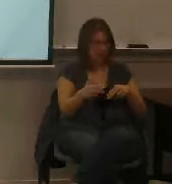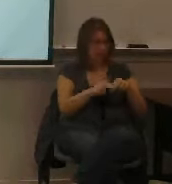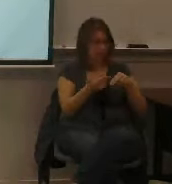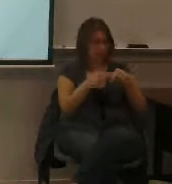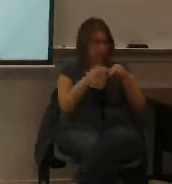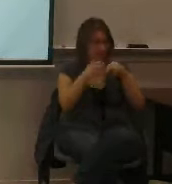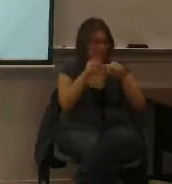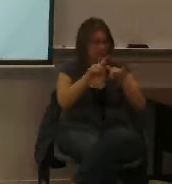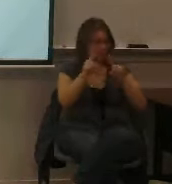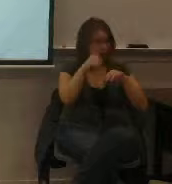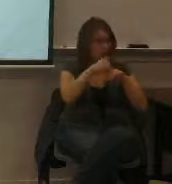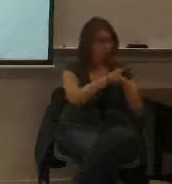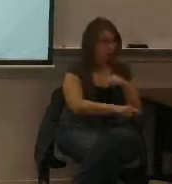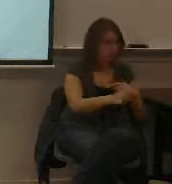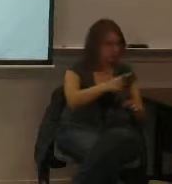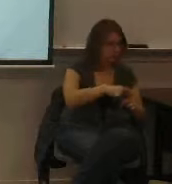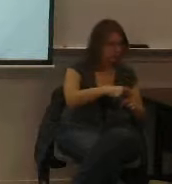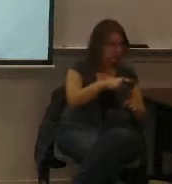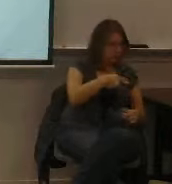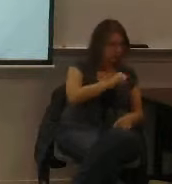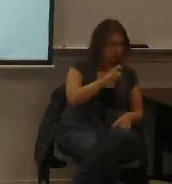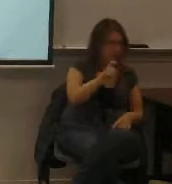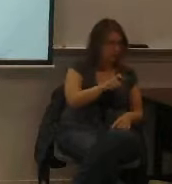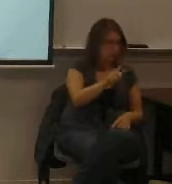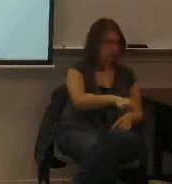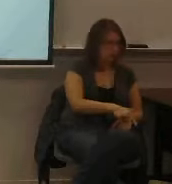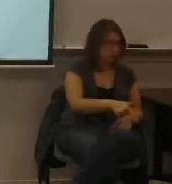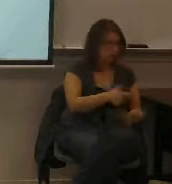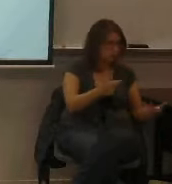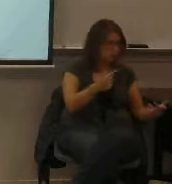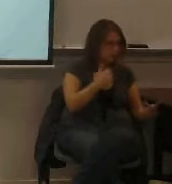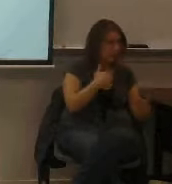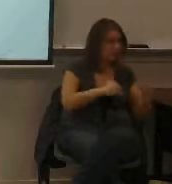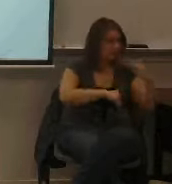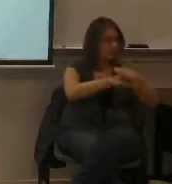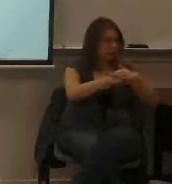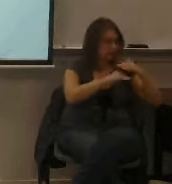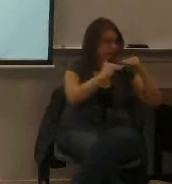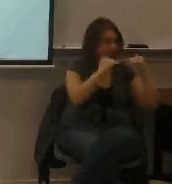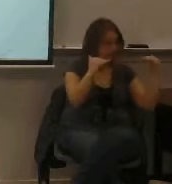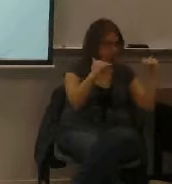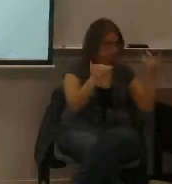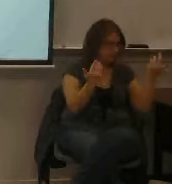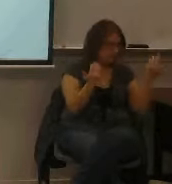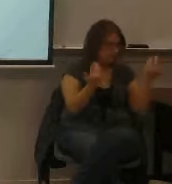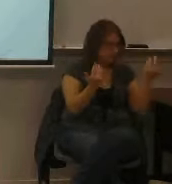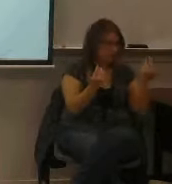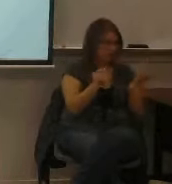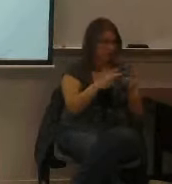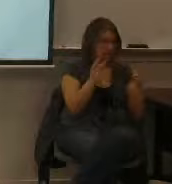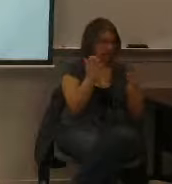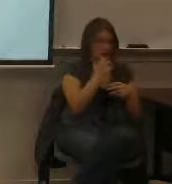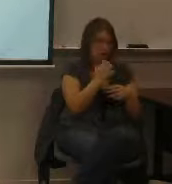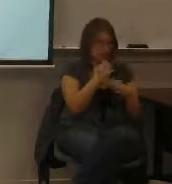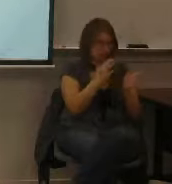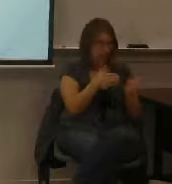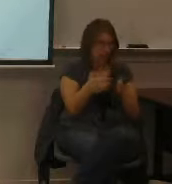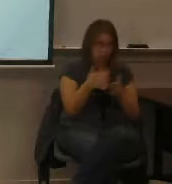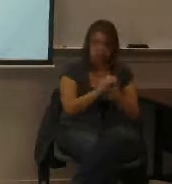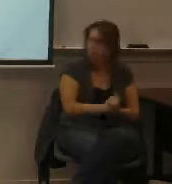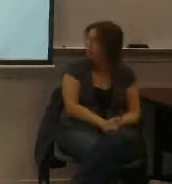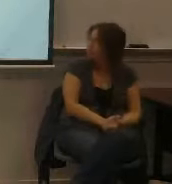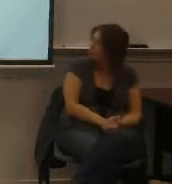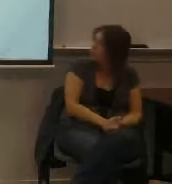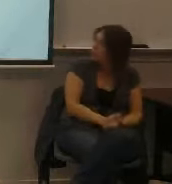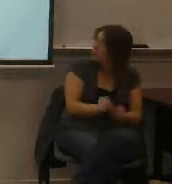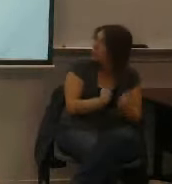increased, but at low temperature, photosynthesis had to be low, so there's this upper level that went. It's a very common pattern.